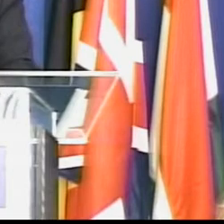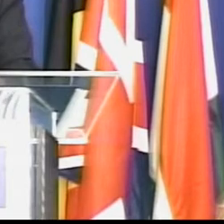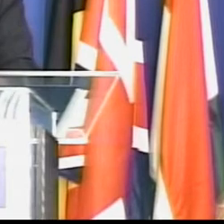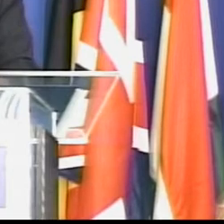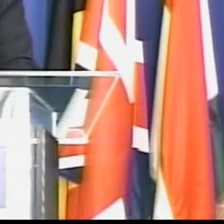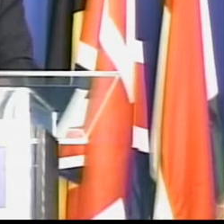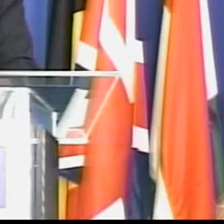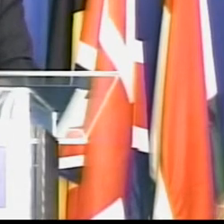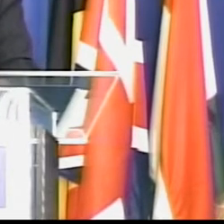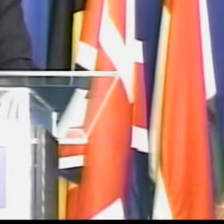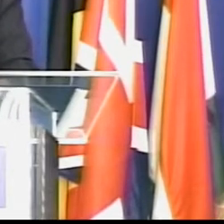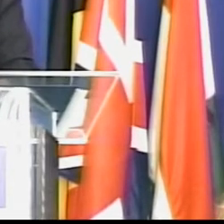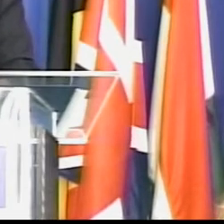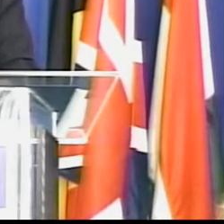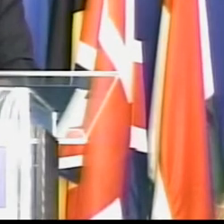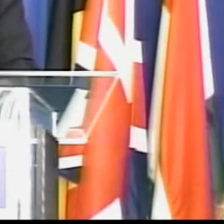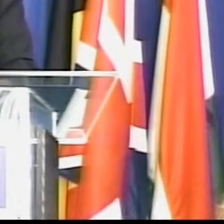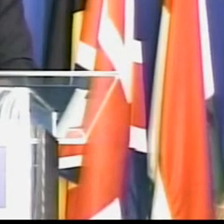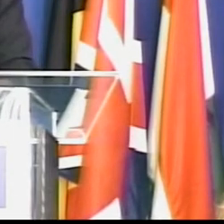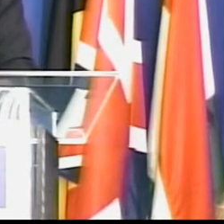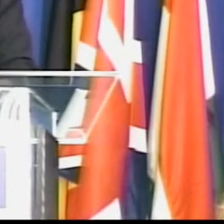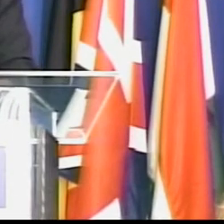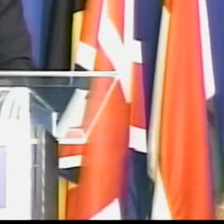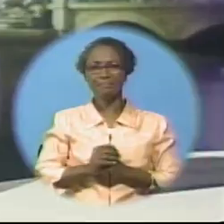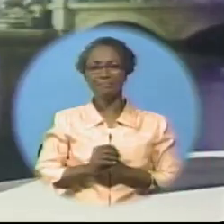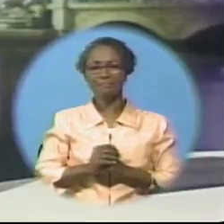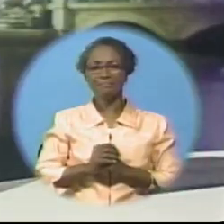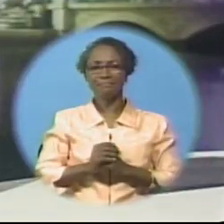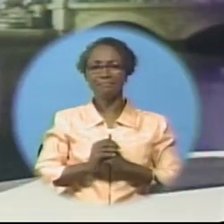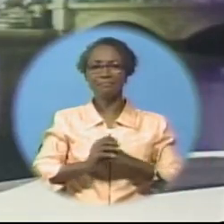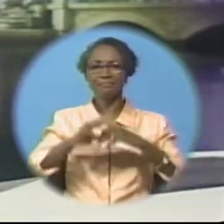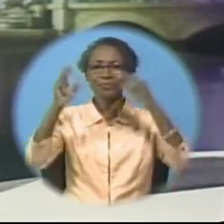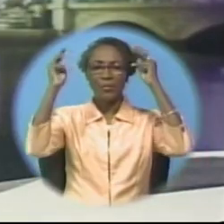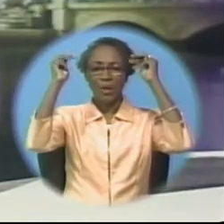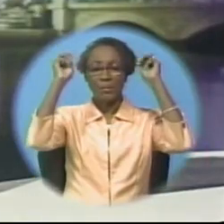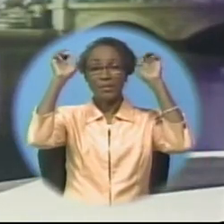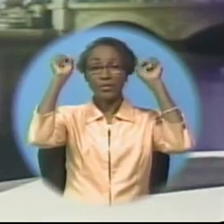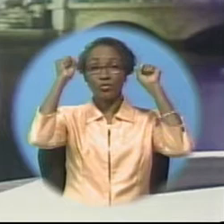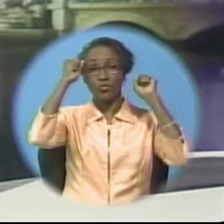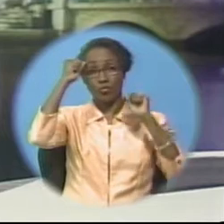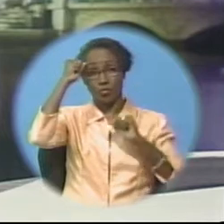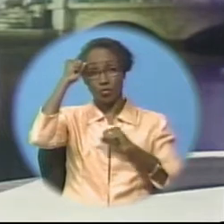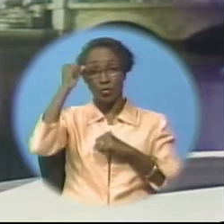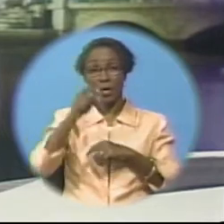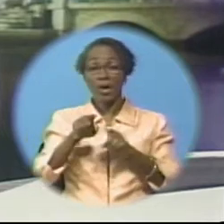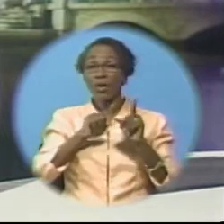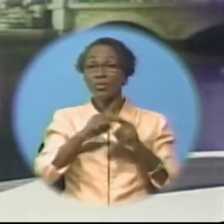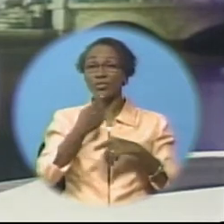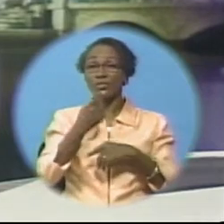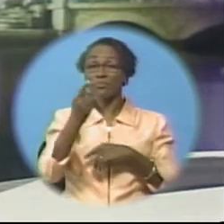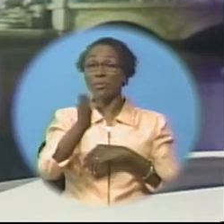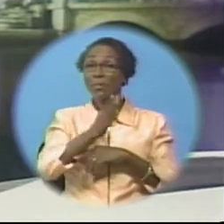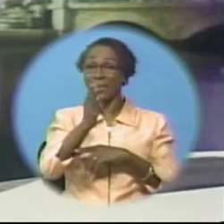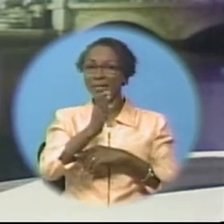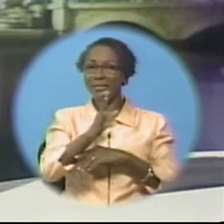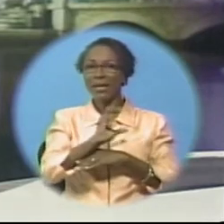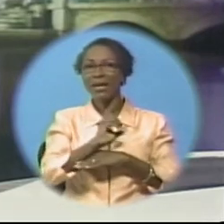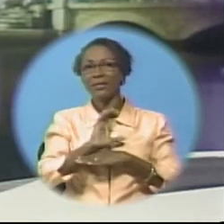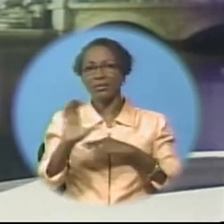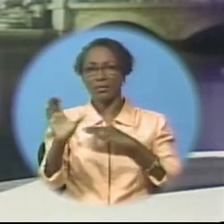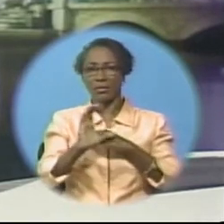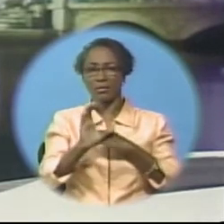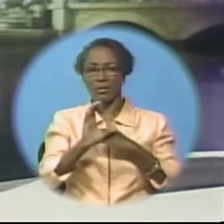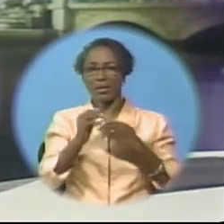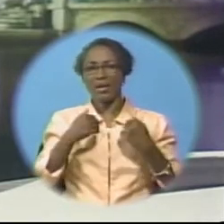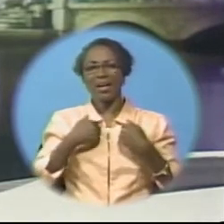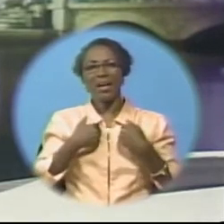for development to replace those of old. Mrs. Stewart also notes that Barbados and the Caribbean have benefited